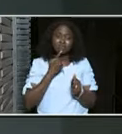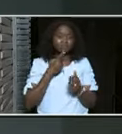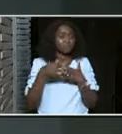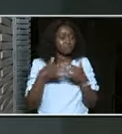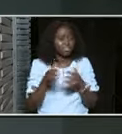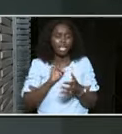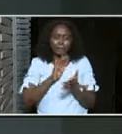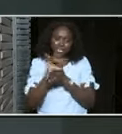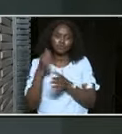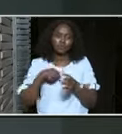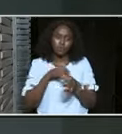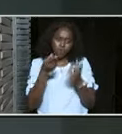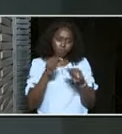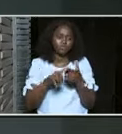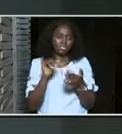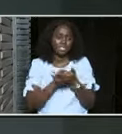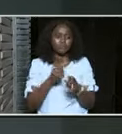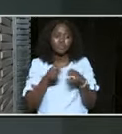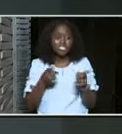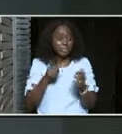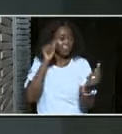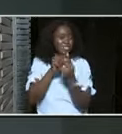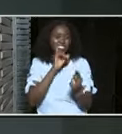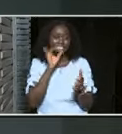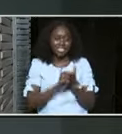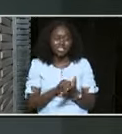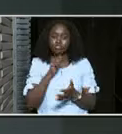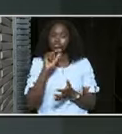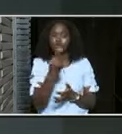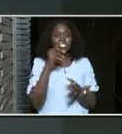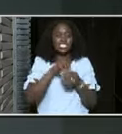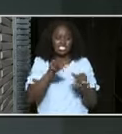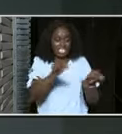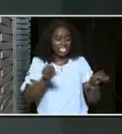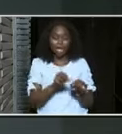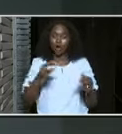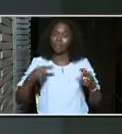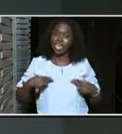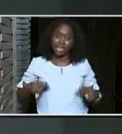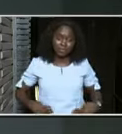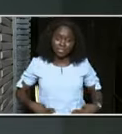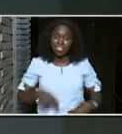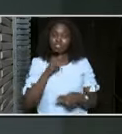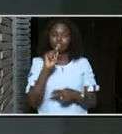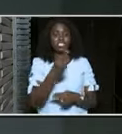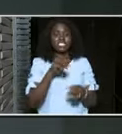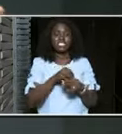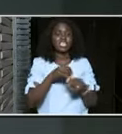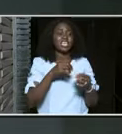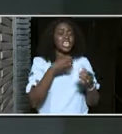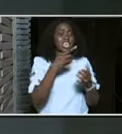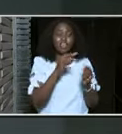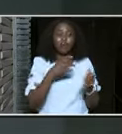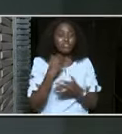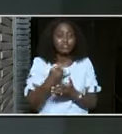that. But the point is that not only in the area of health, not in the area of infrastructure and so